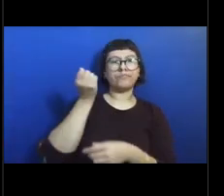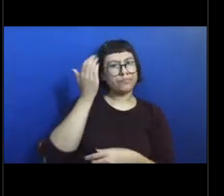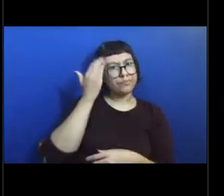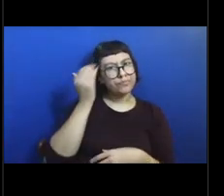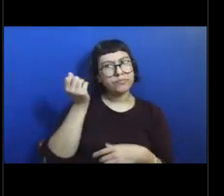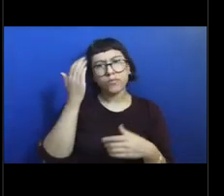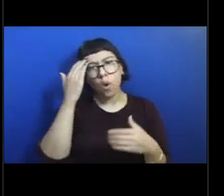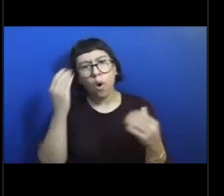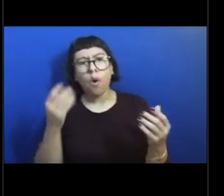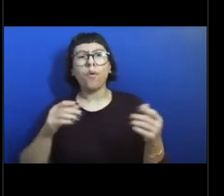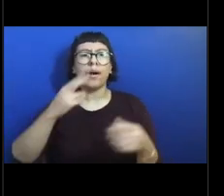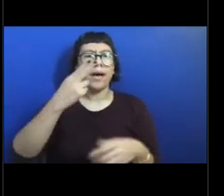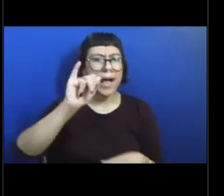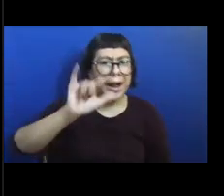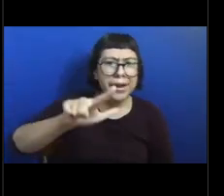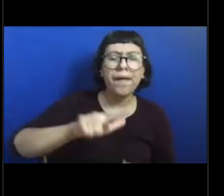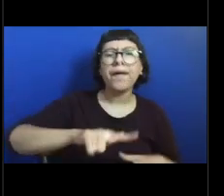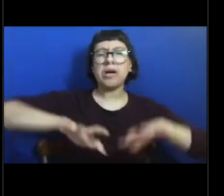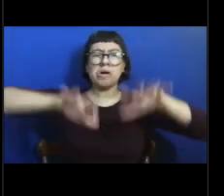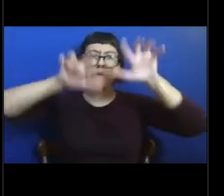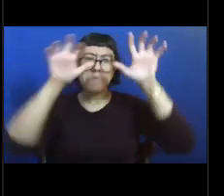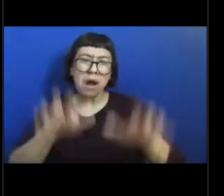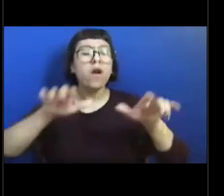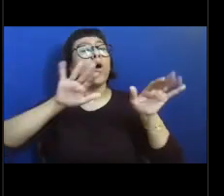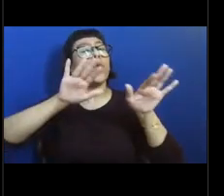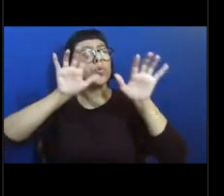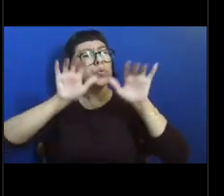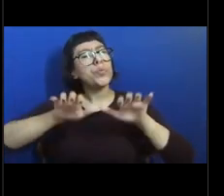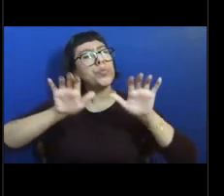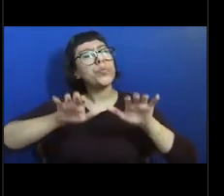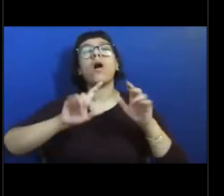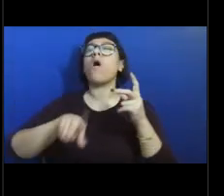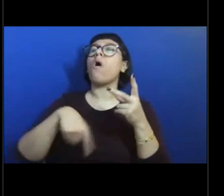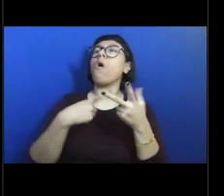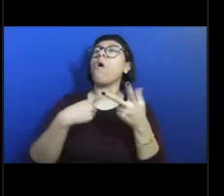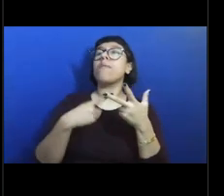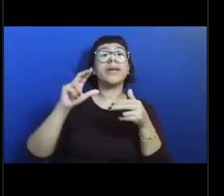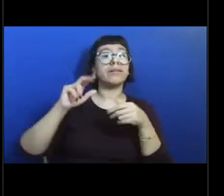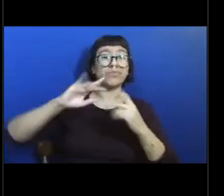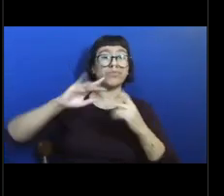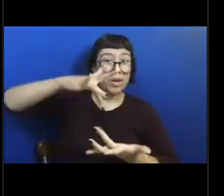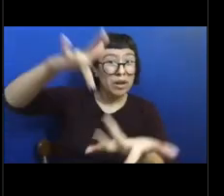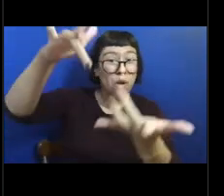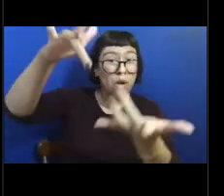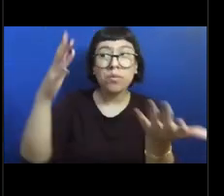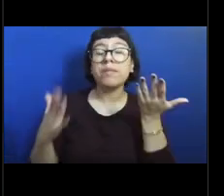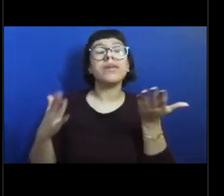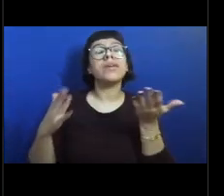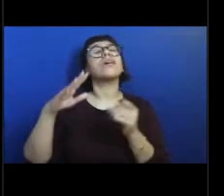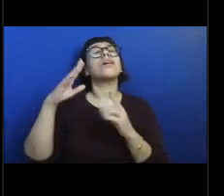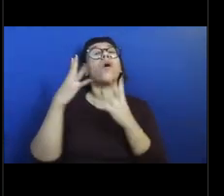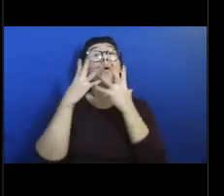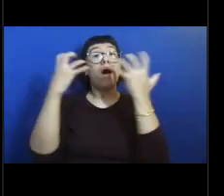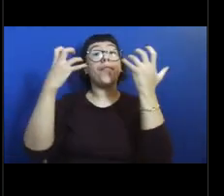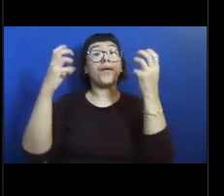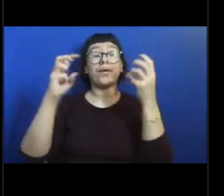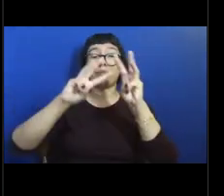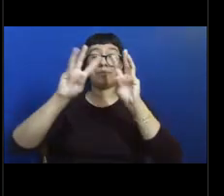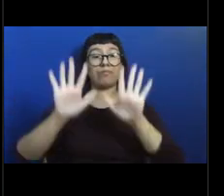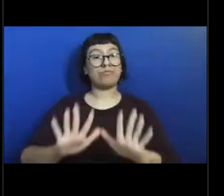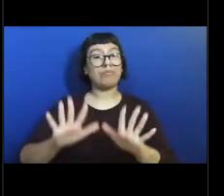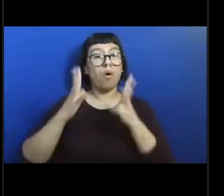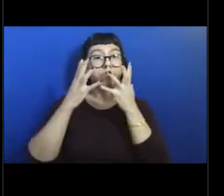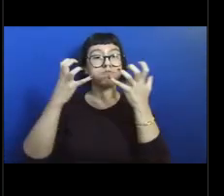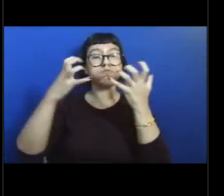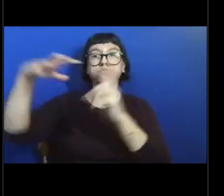lightning? Is it going to be really heavy rain or just a little bit of rain? Or could there even be tornadoes? weather balloons are telling us what's happening above our